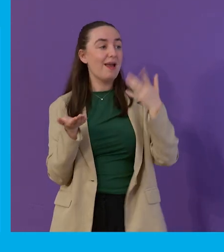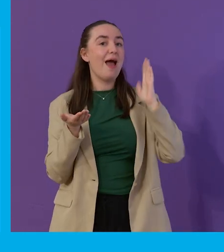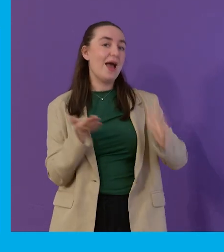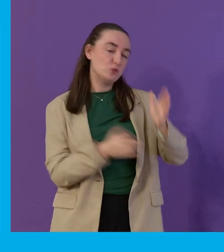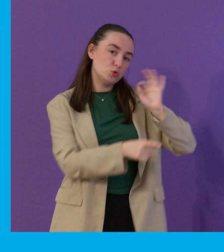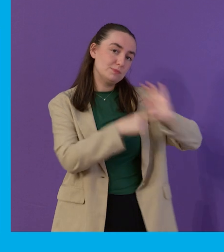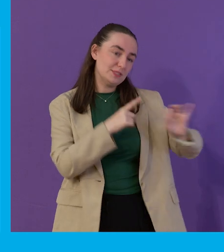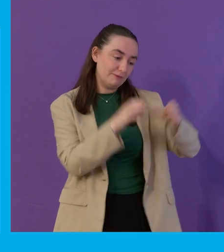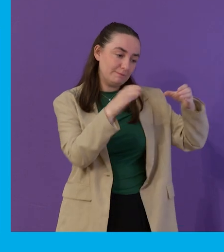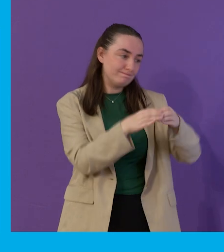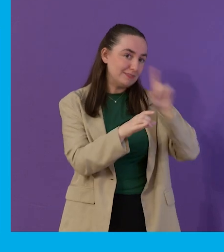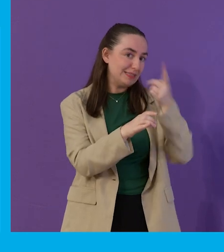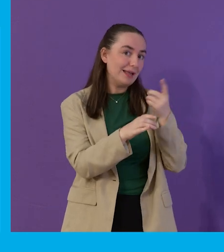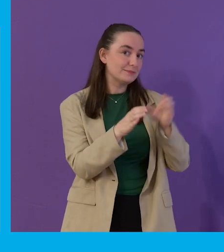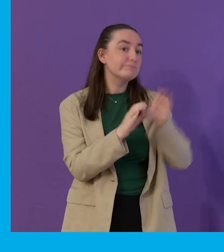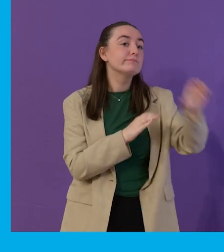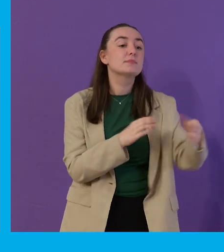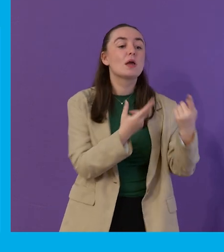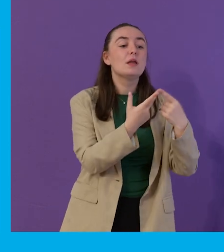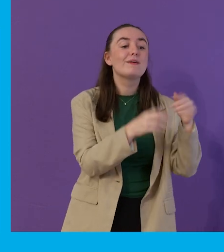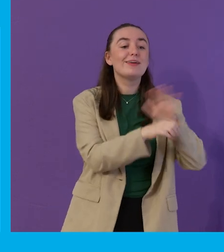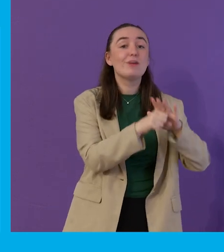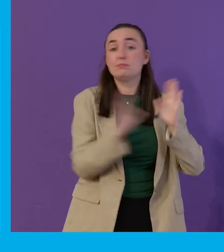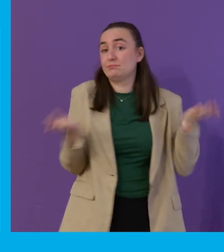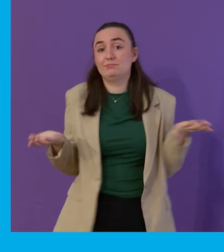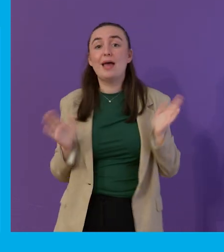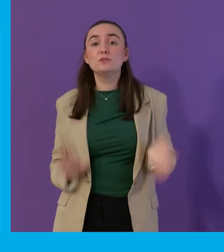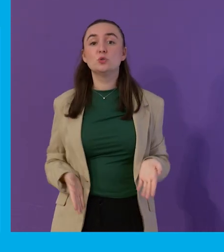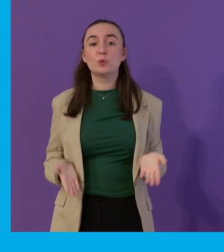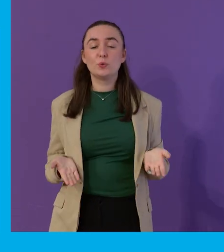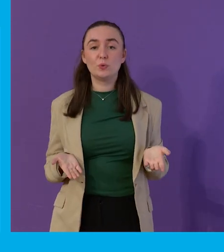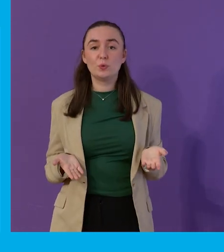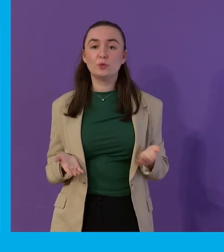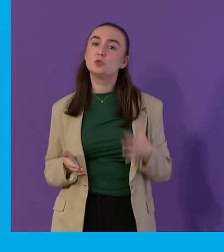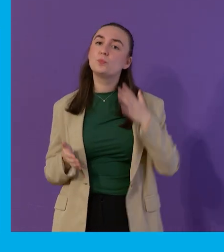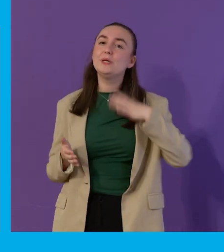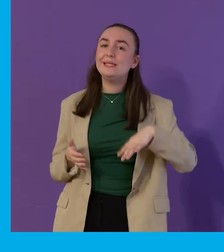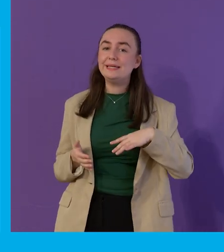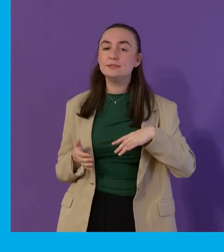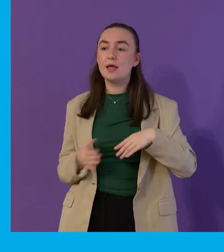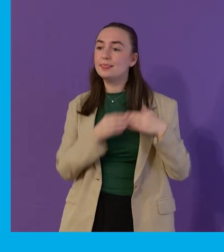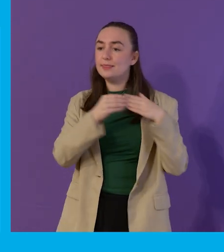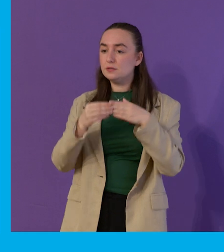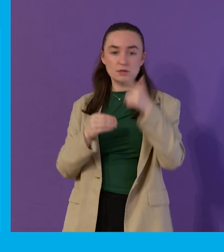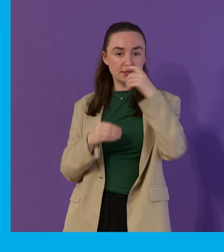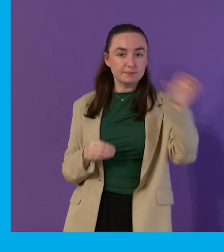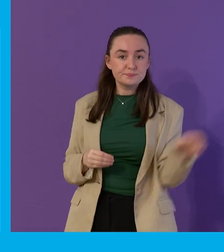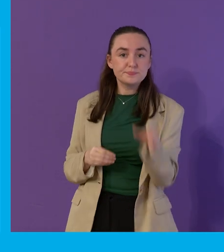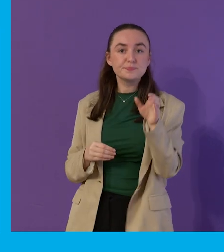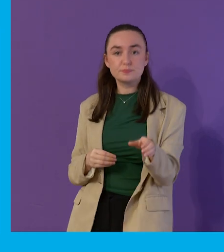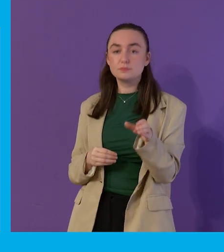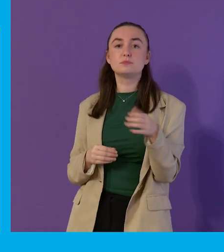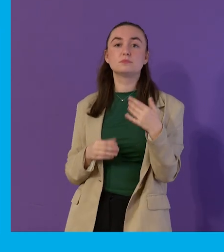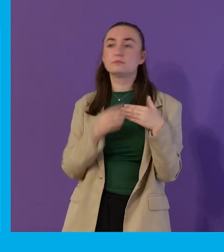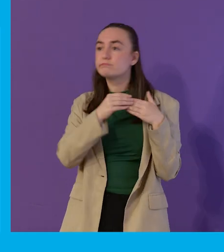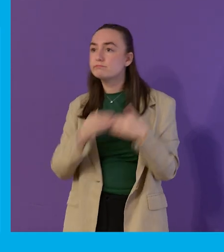decisions be made by democratically locally elected leaders who understand the granularity, the texture, the